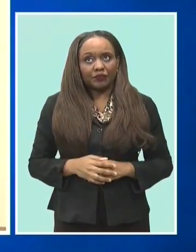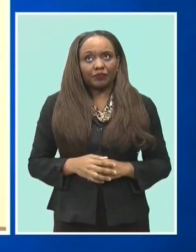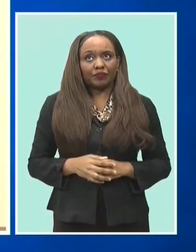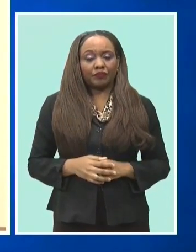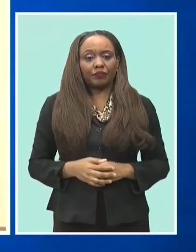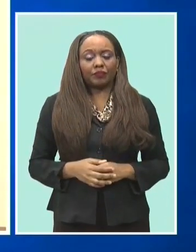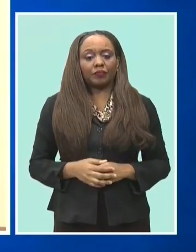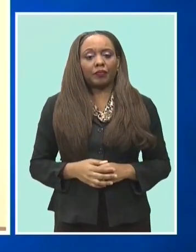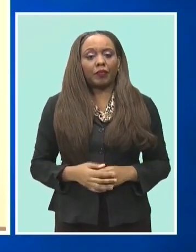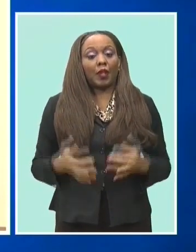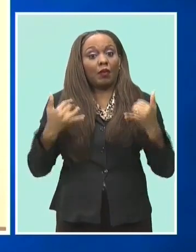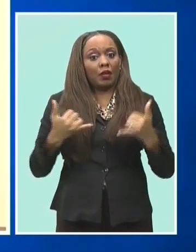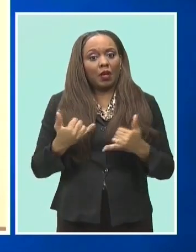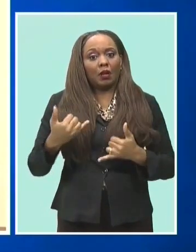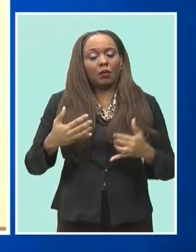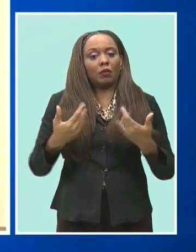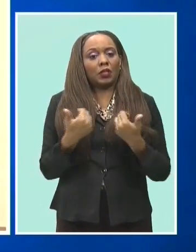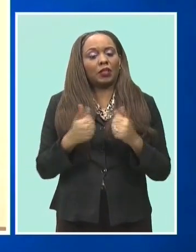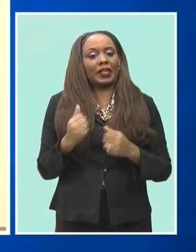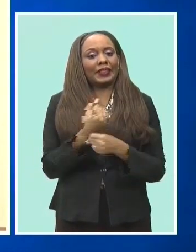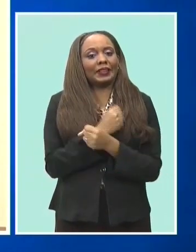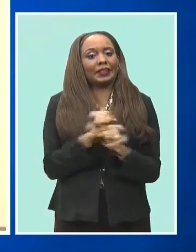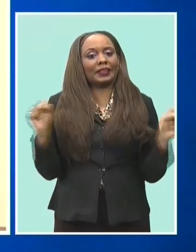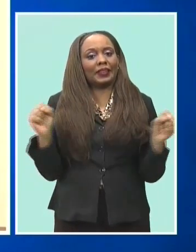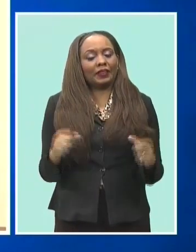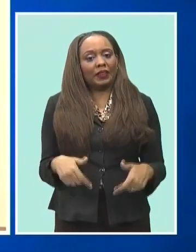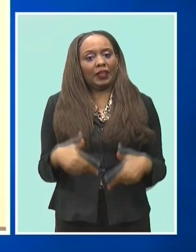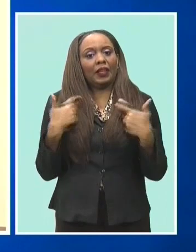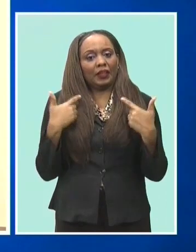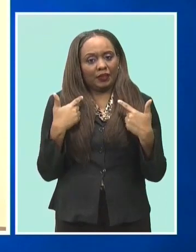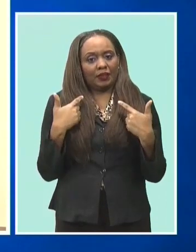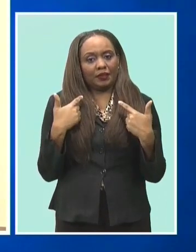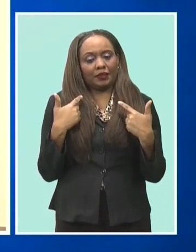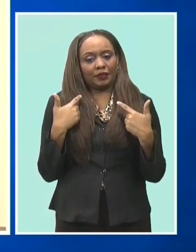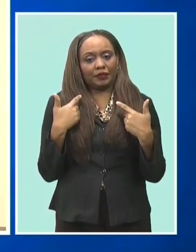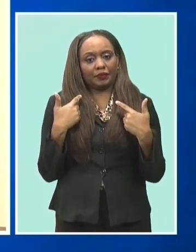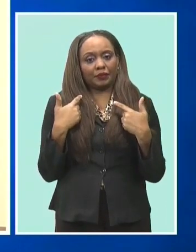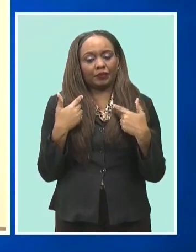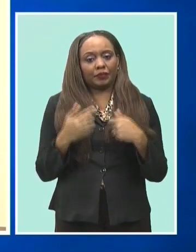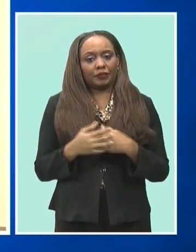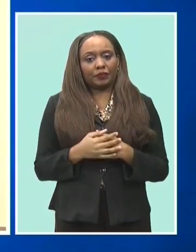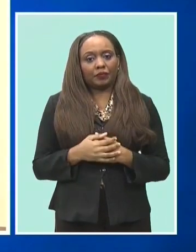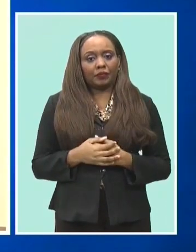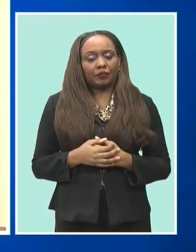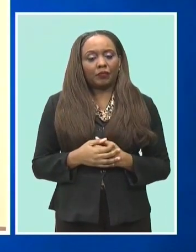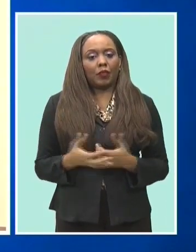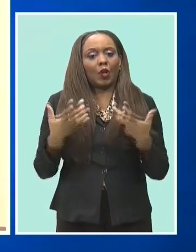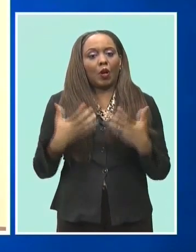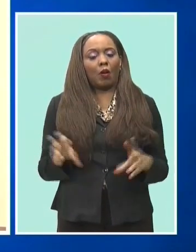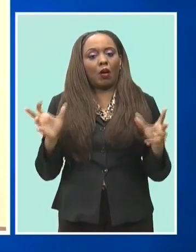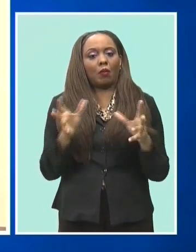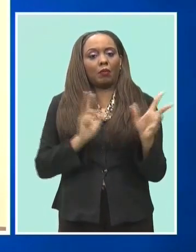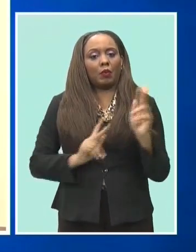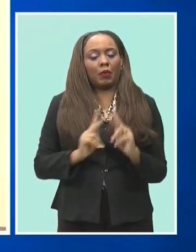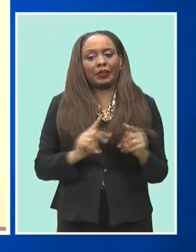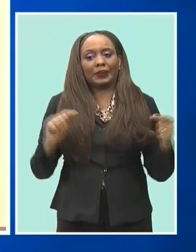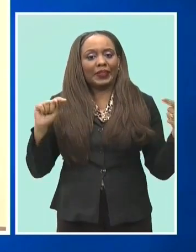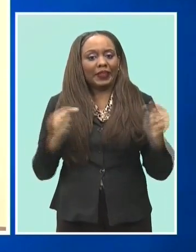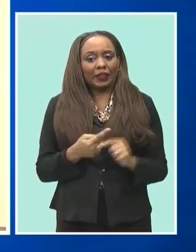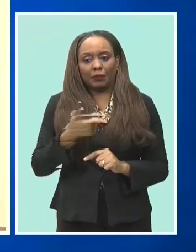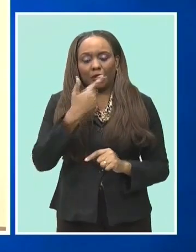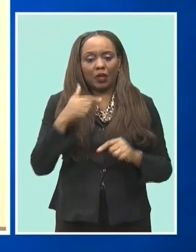to ultimately save lives. You want to minimize the persons who may be injured as a result of these